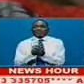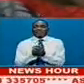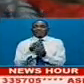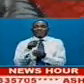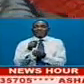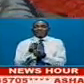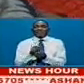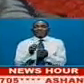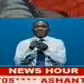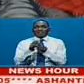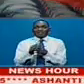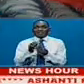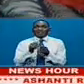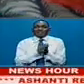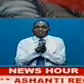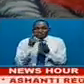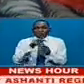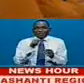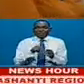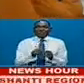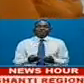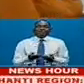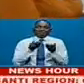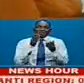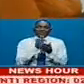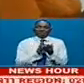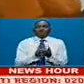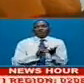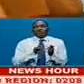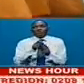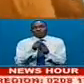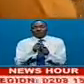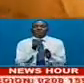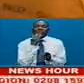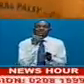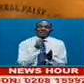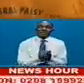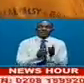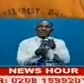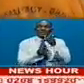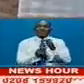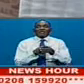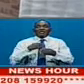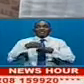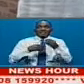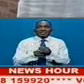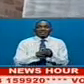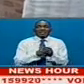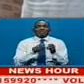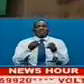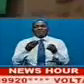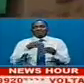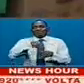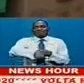Ashka, the leader for Passion for Needy, who presented some bags of rice, sugar, oil, toilet rolls, diapers